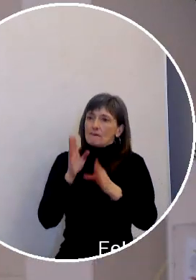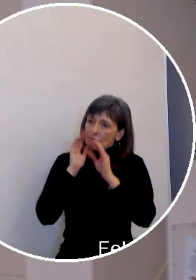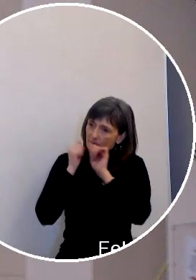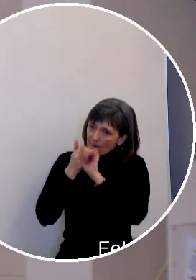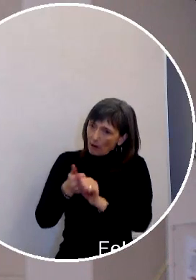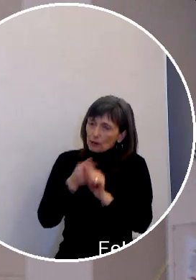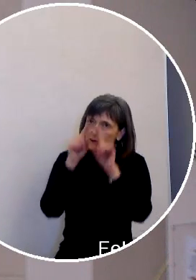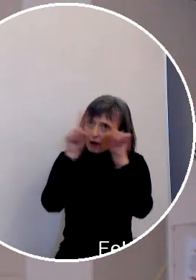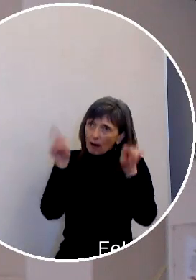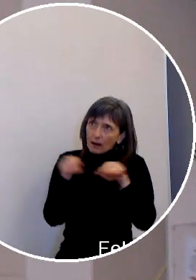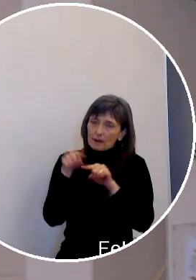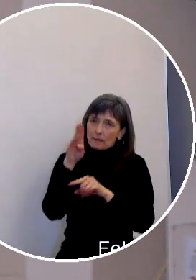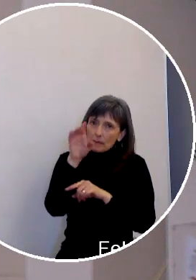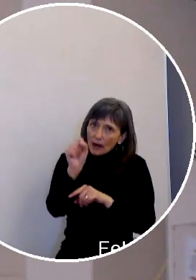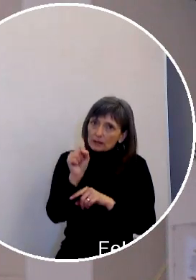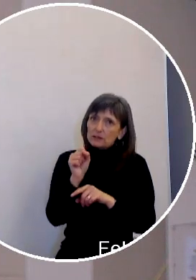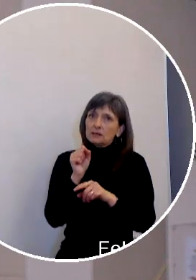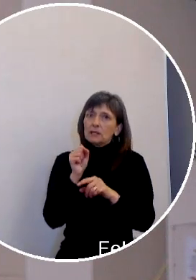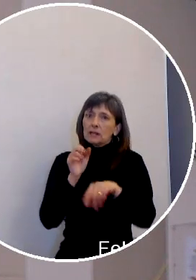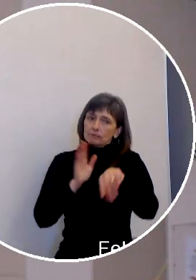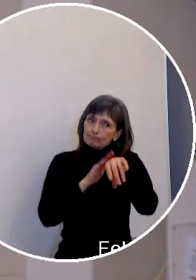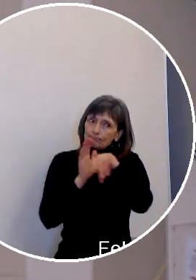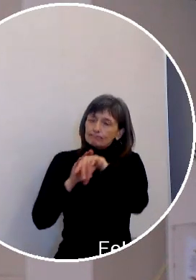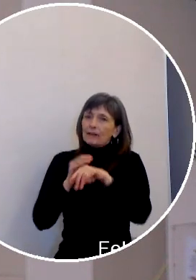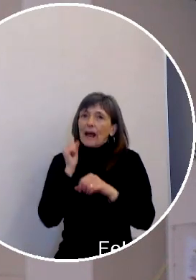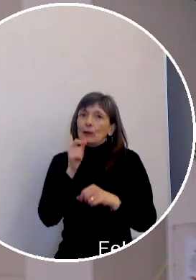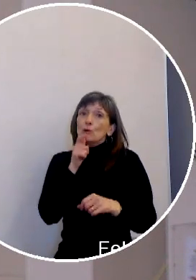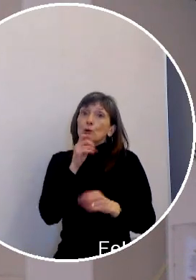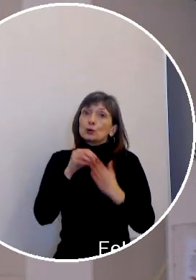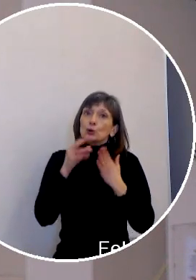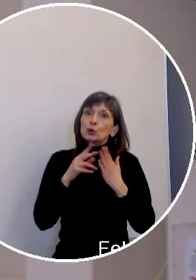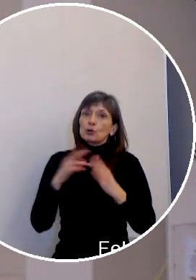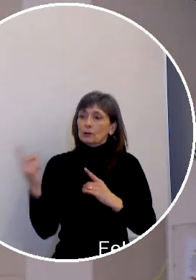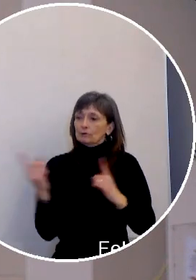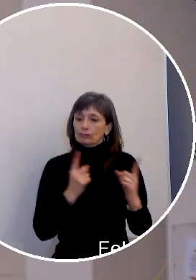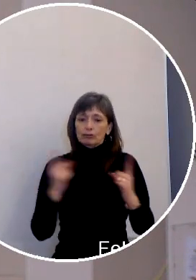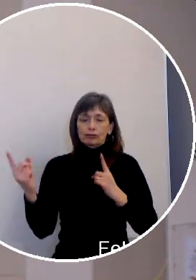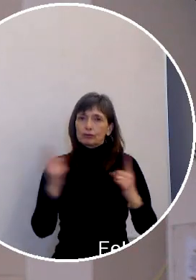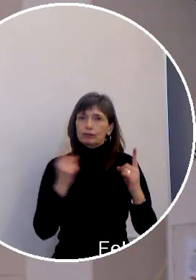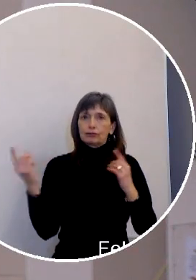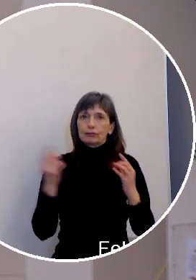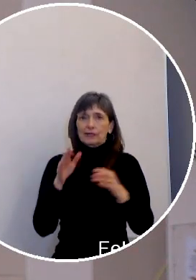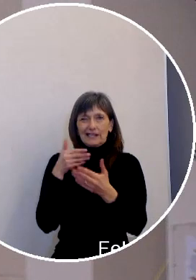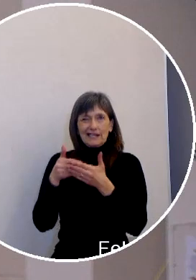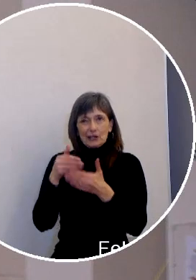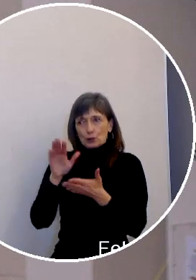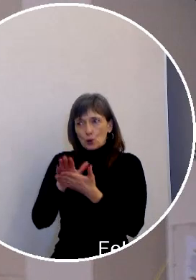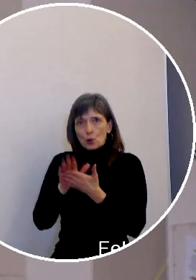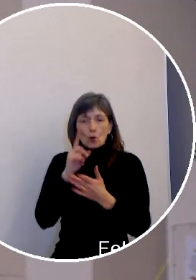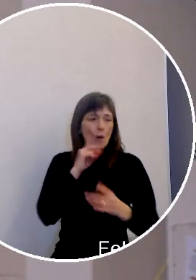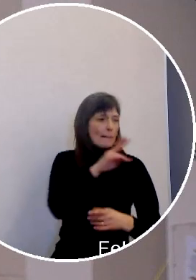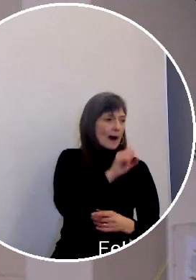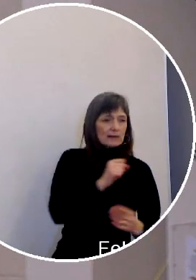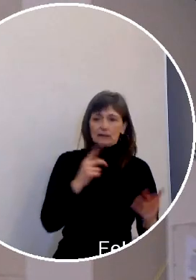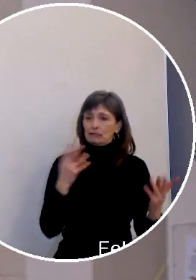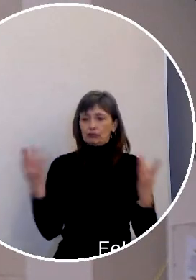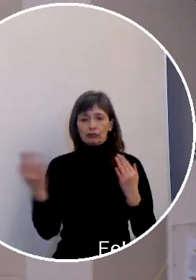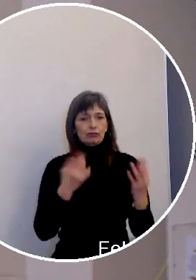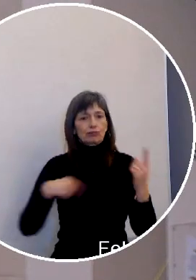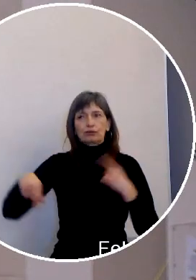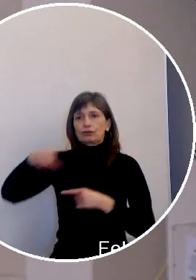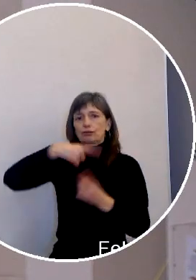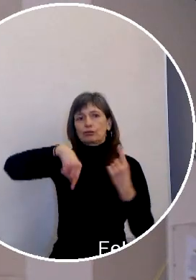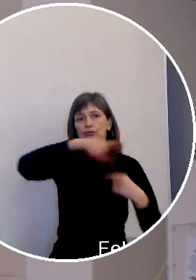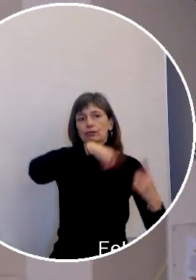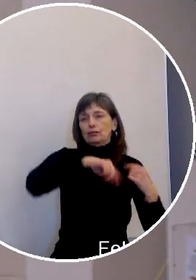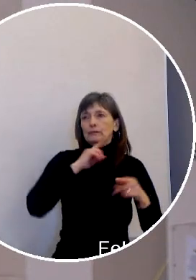signs, and being mindful of students going to school and especially around our school zones. So it's very successful, and